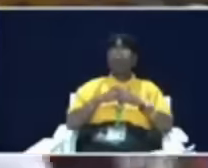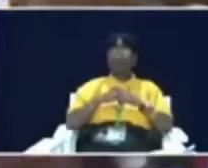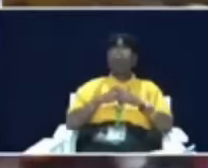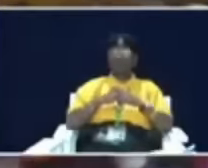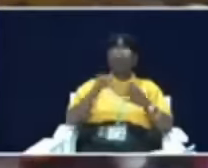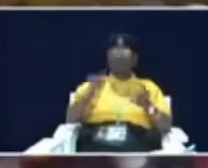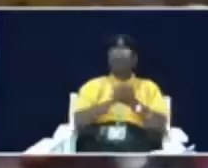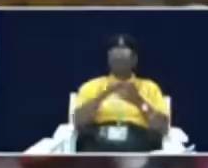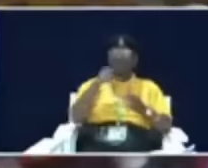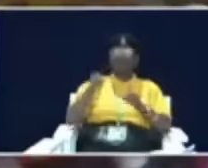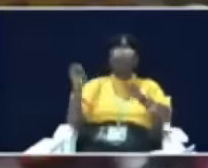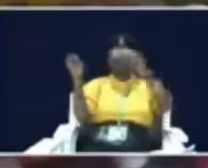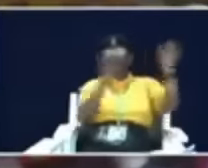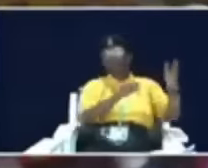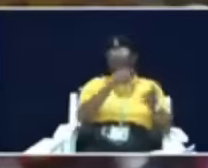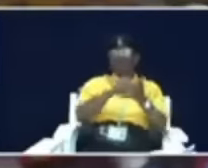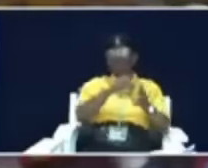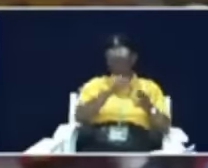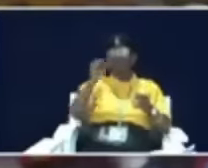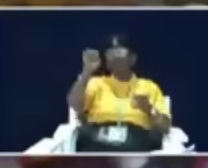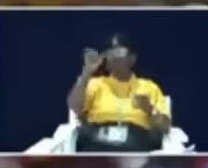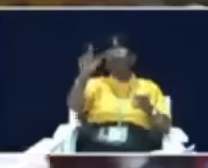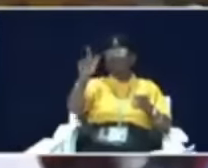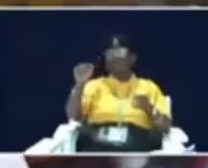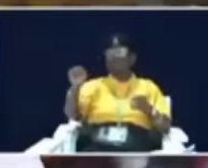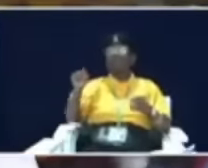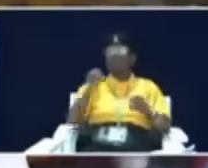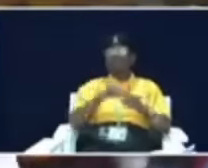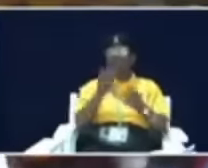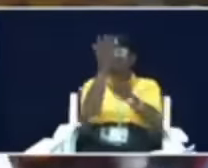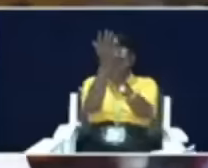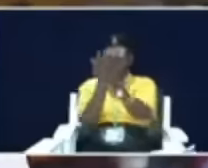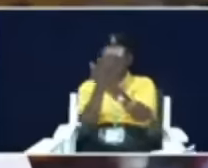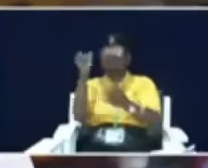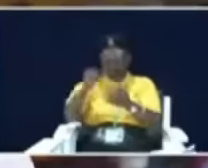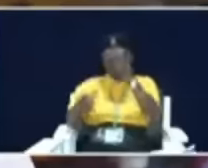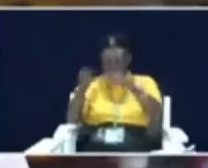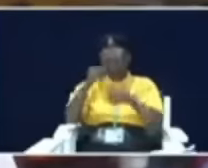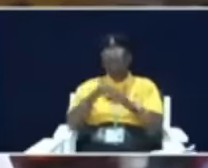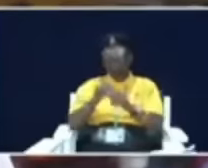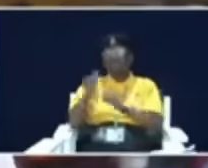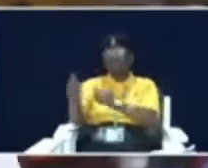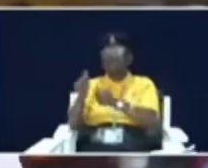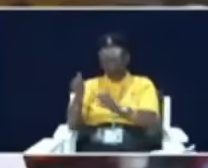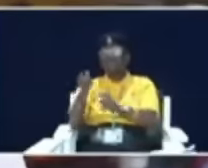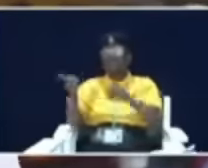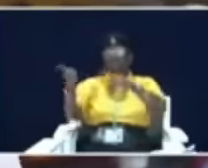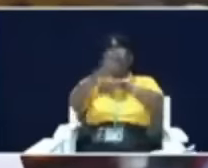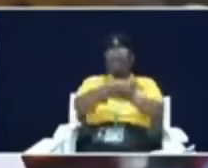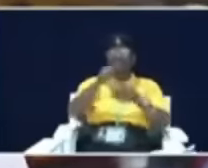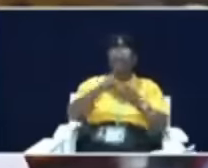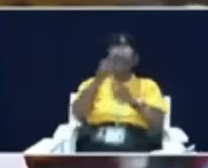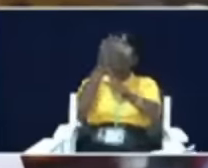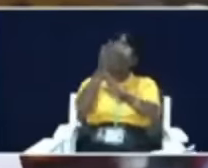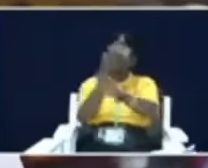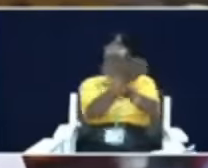Those who threw Paul and Silas into prison, they came the following day to beg them to go.